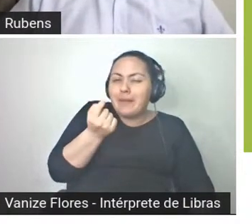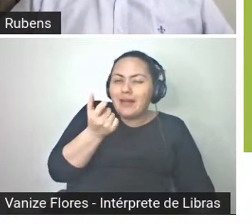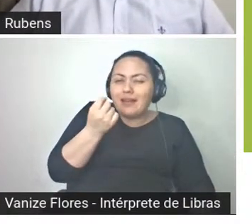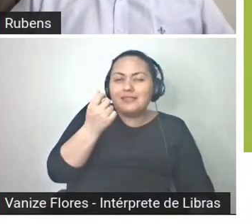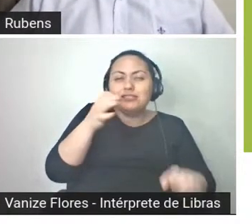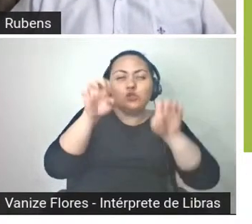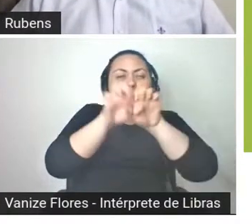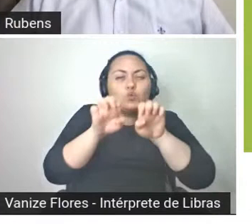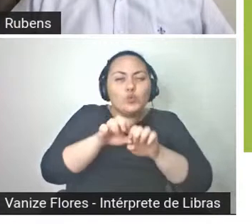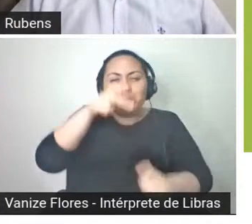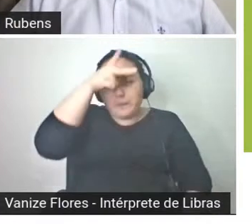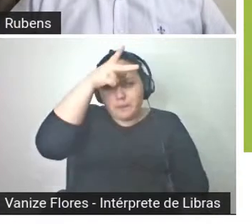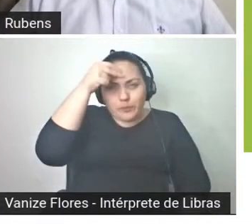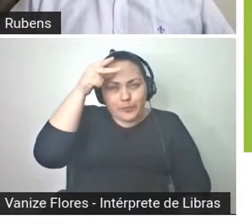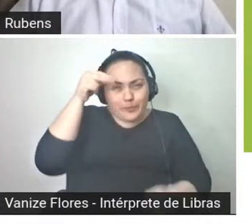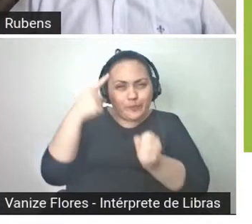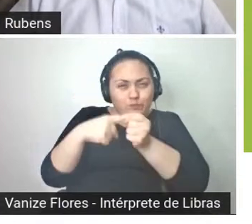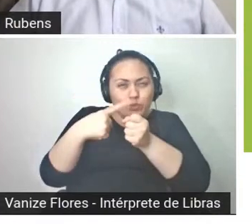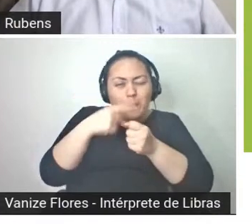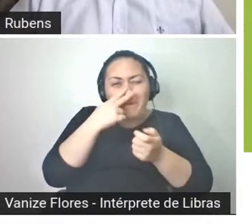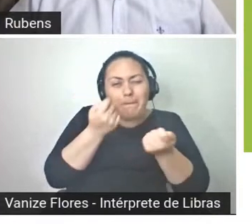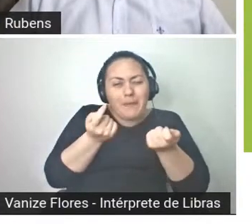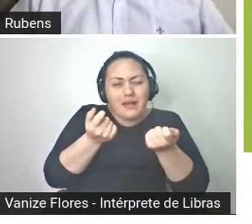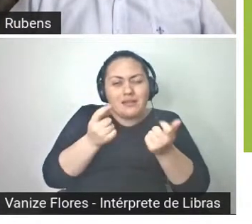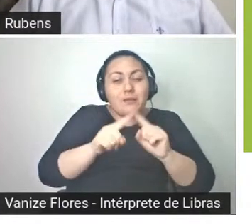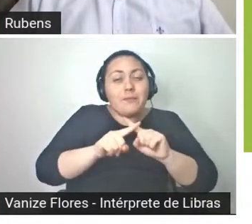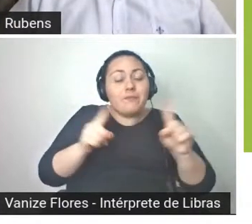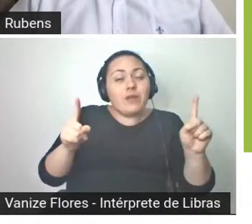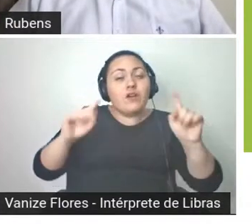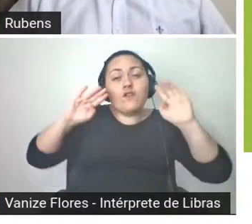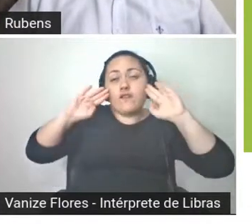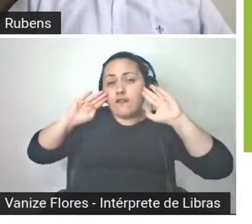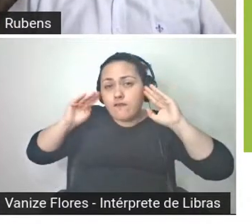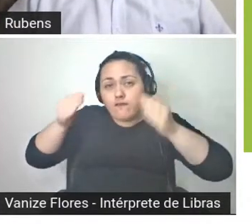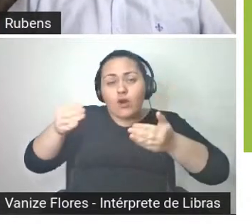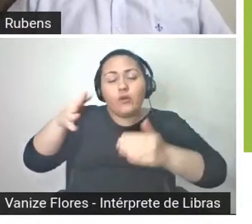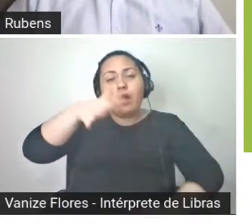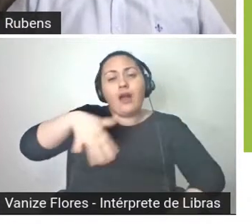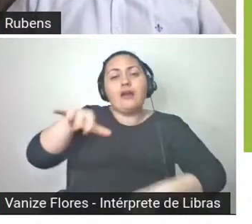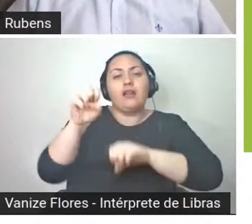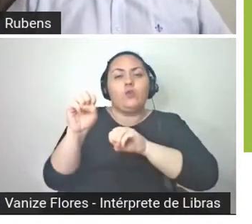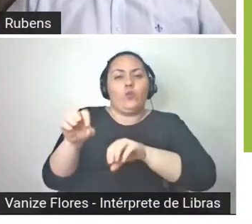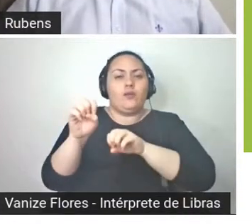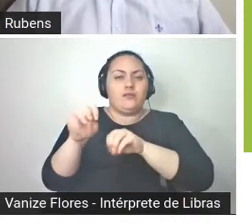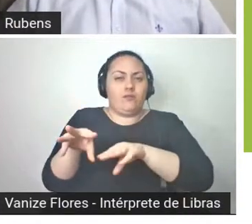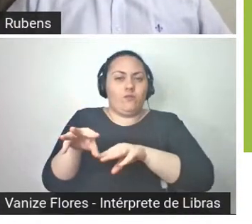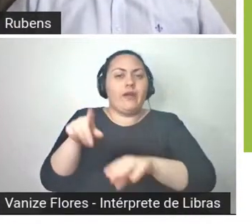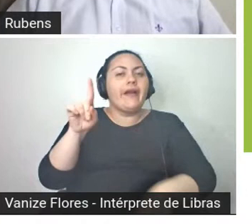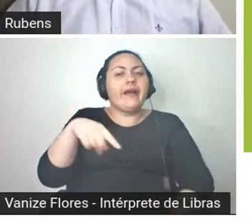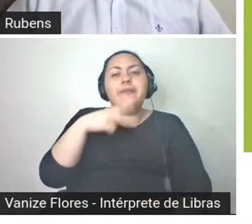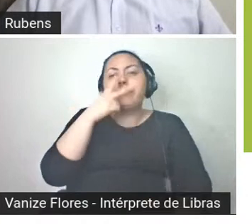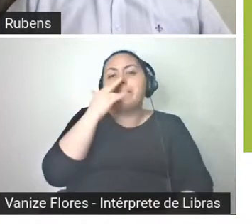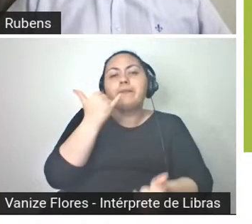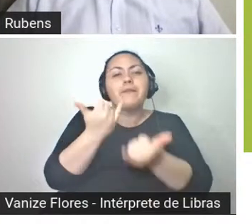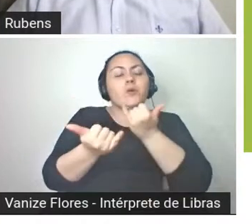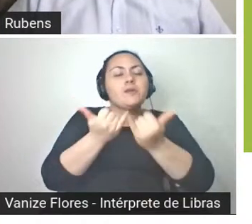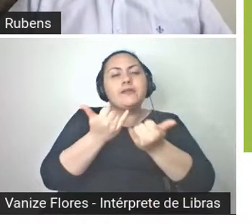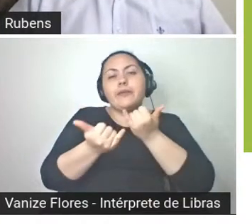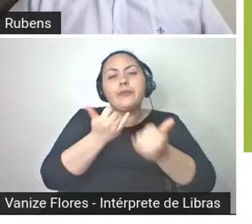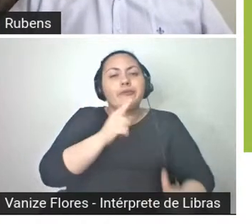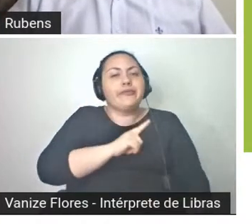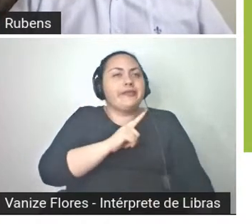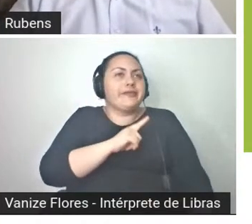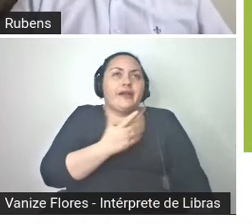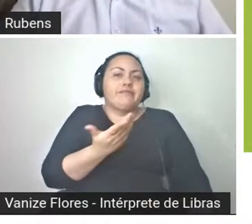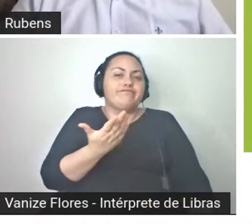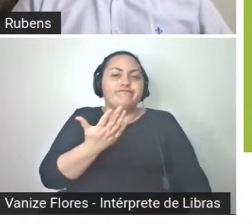como se fosse uma estrutura toda ela voltada para a educação. Então, é como se você tivesse uma